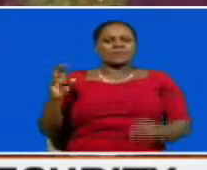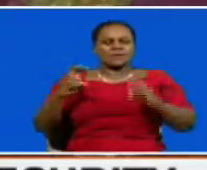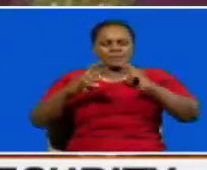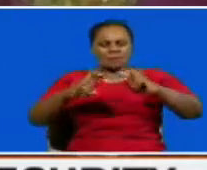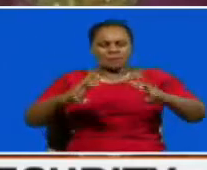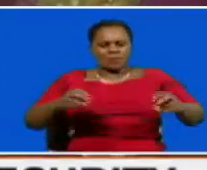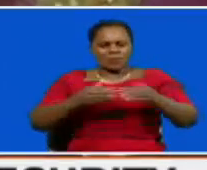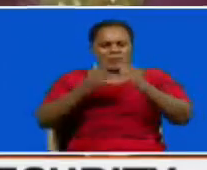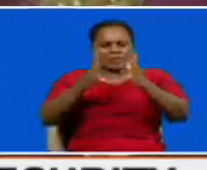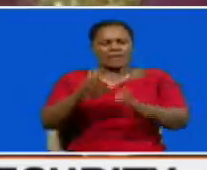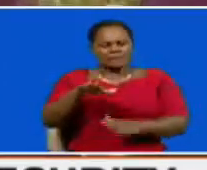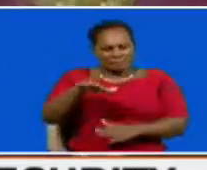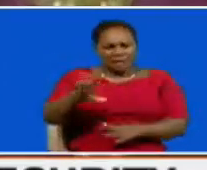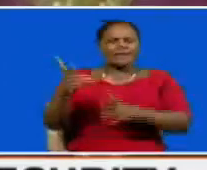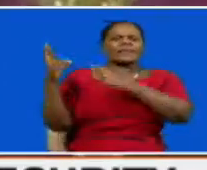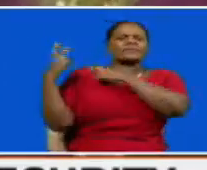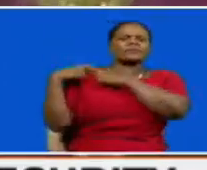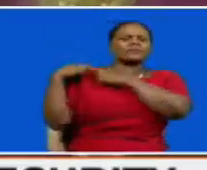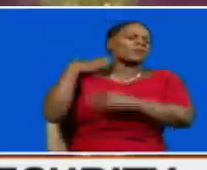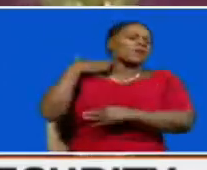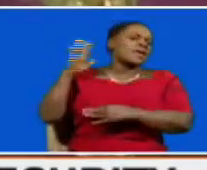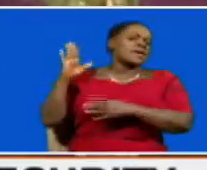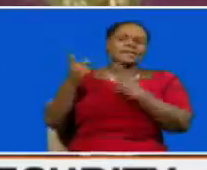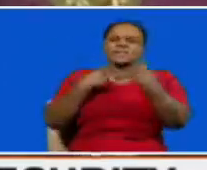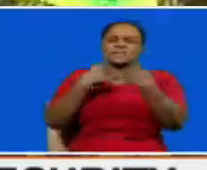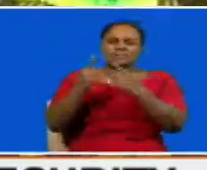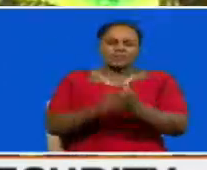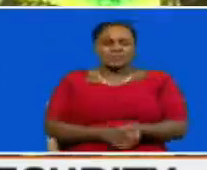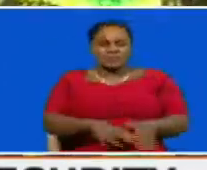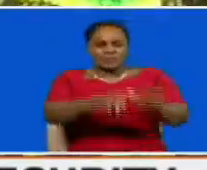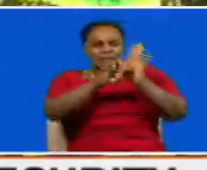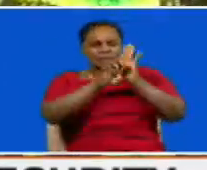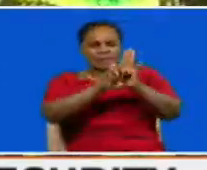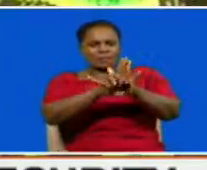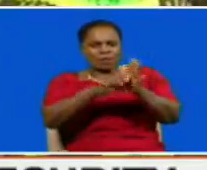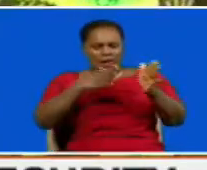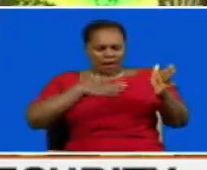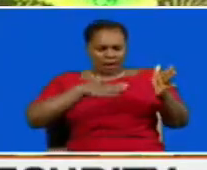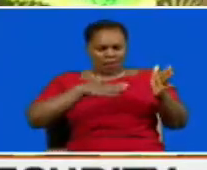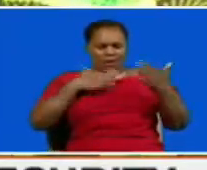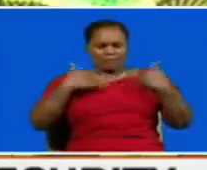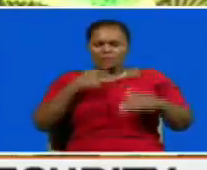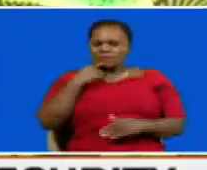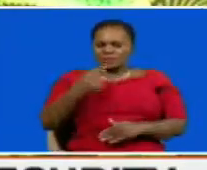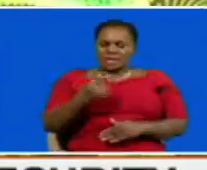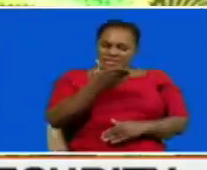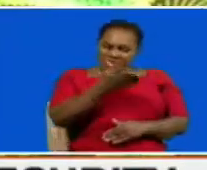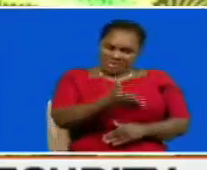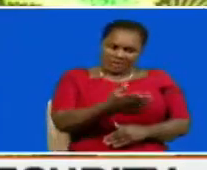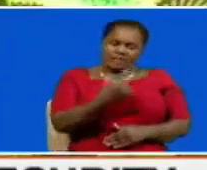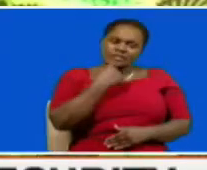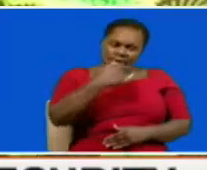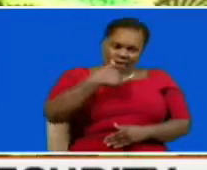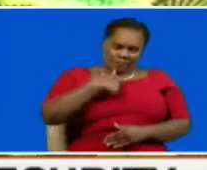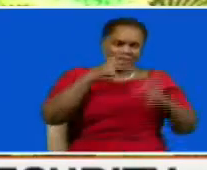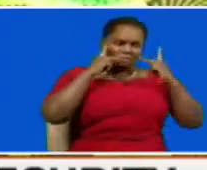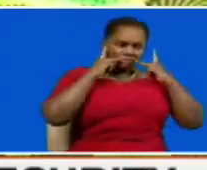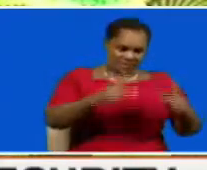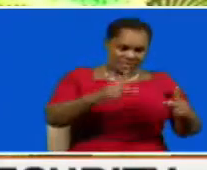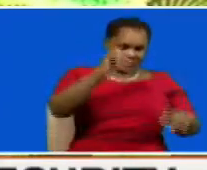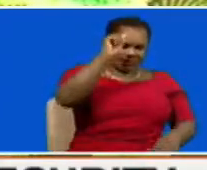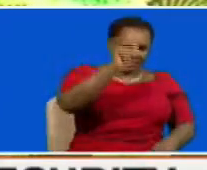some leaders accused of inciting Isiolo residents. Kama watu wetu wametuambia, sasa nyinyi mnakuja kutuambia sisi maneno ya